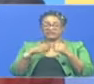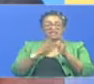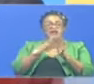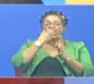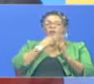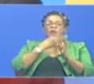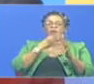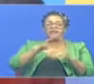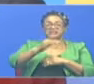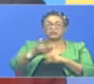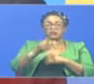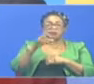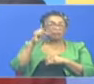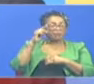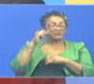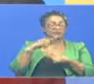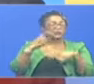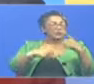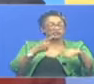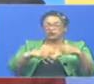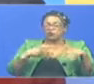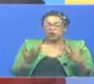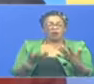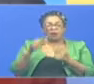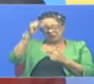going on, or has the government gone lax on it?